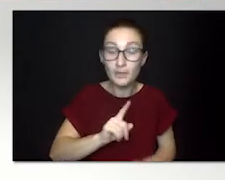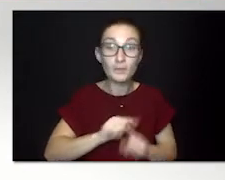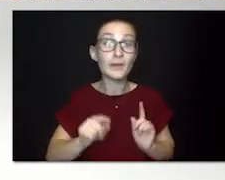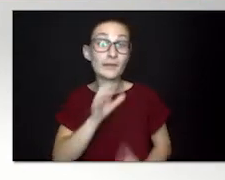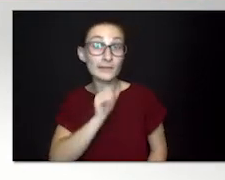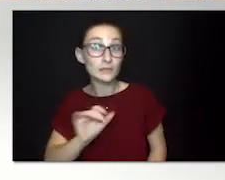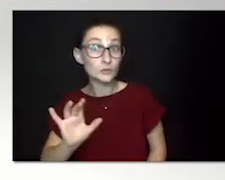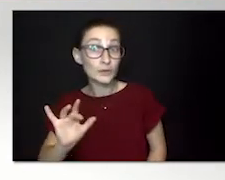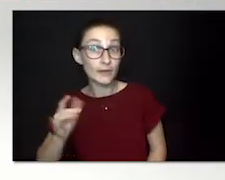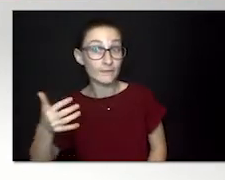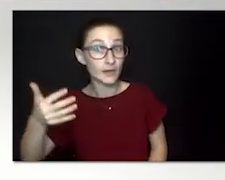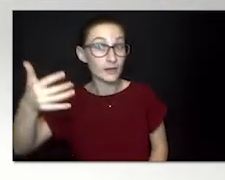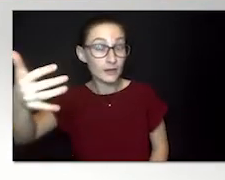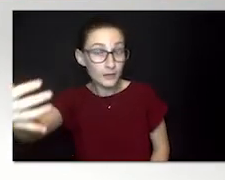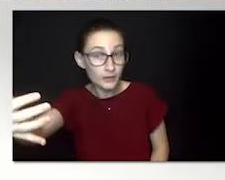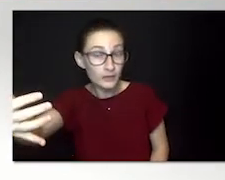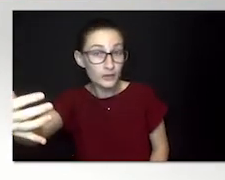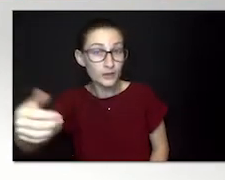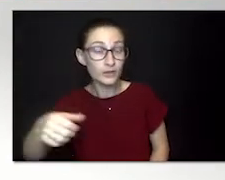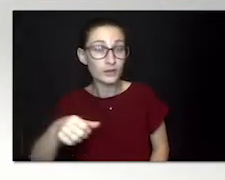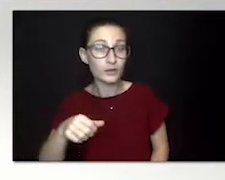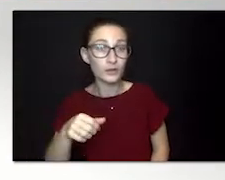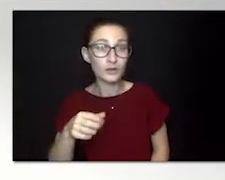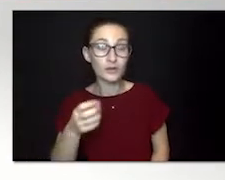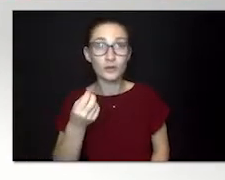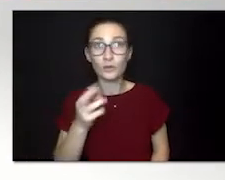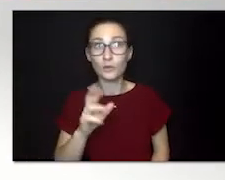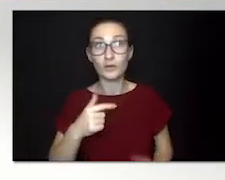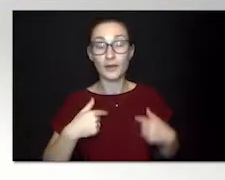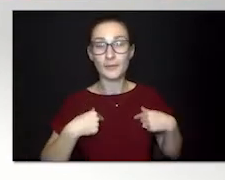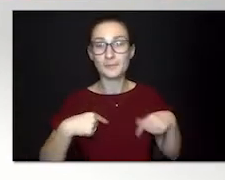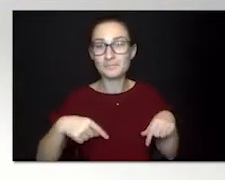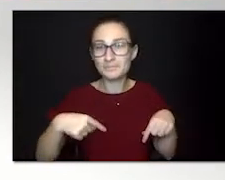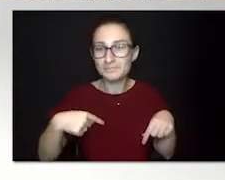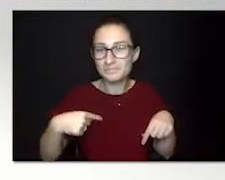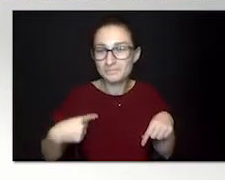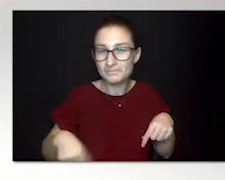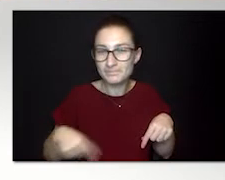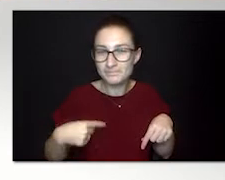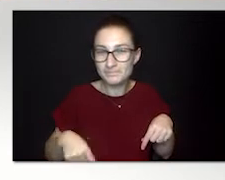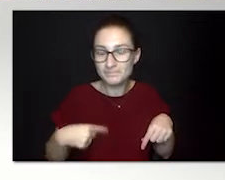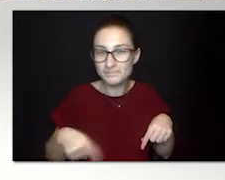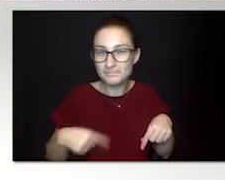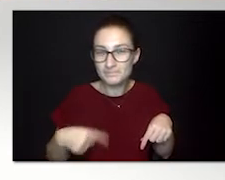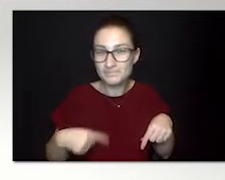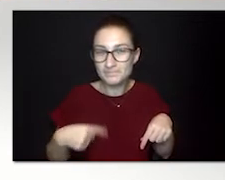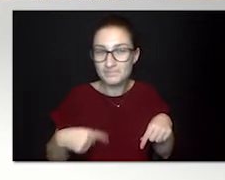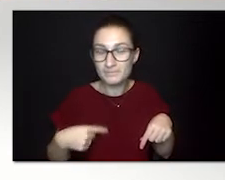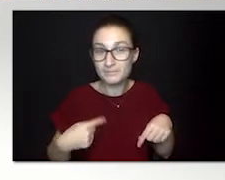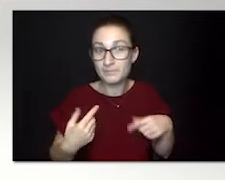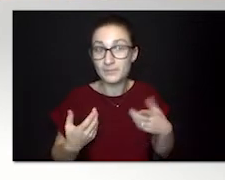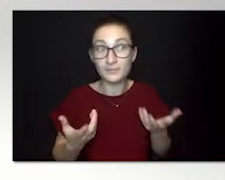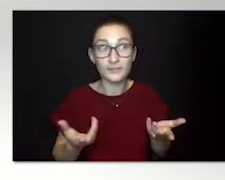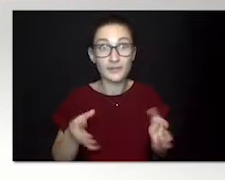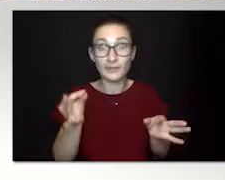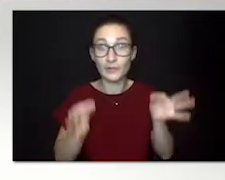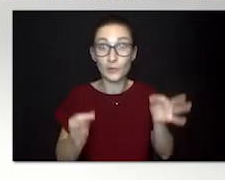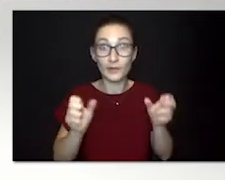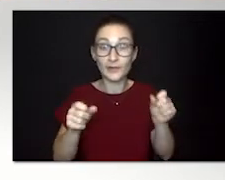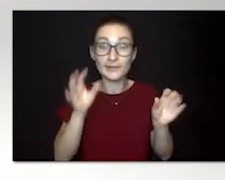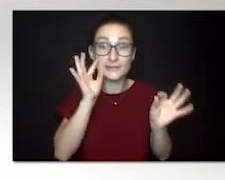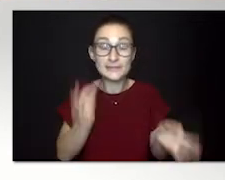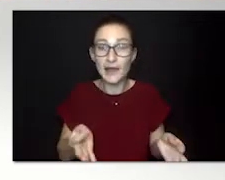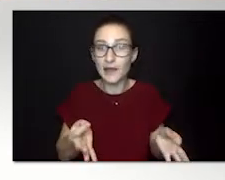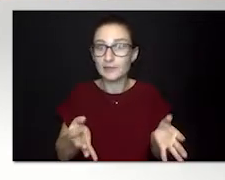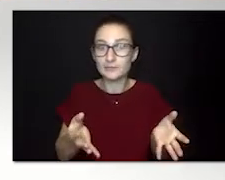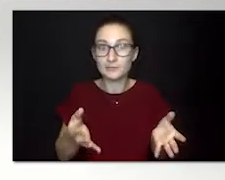undone? And two, I'm a little nervous about the whole idea that at some point the court could just assign